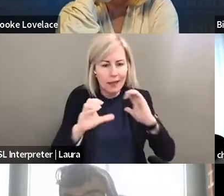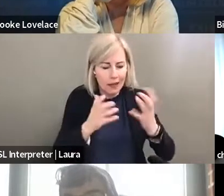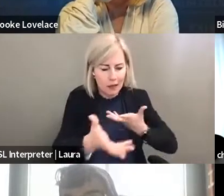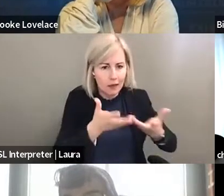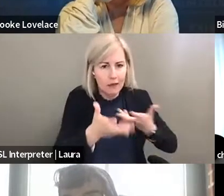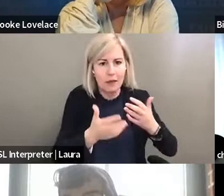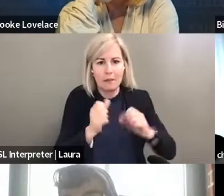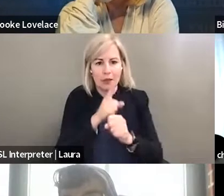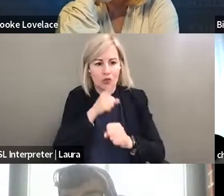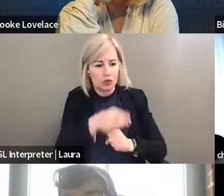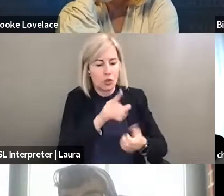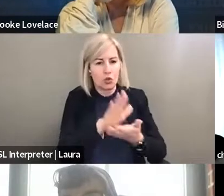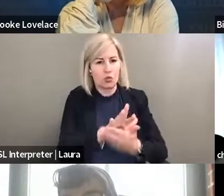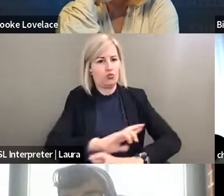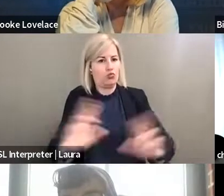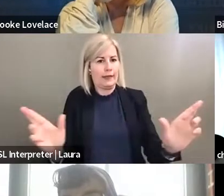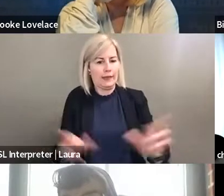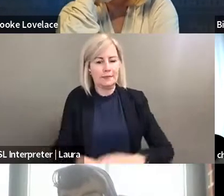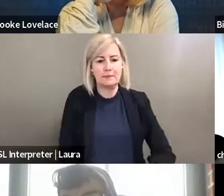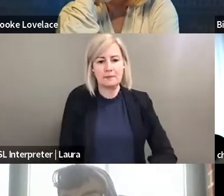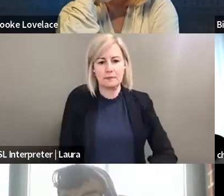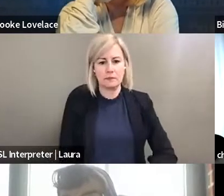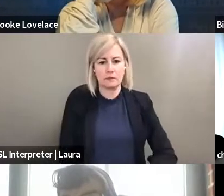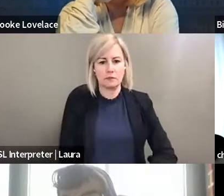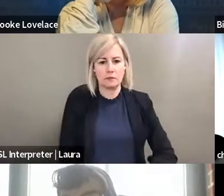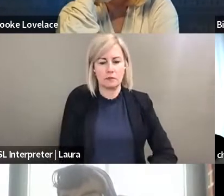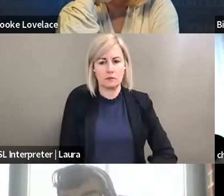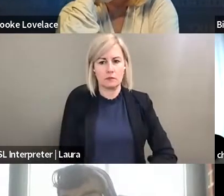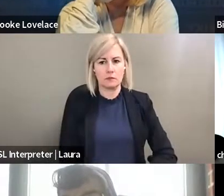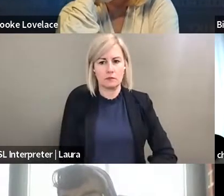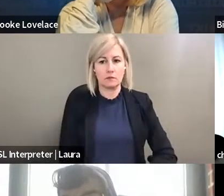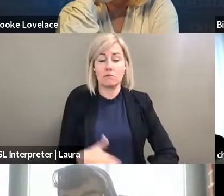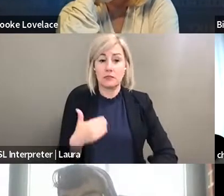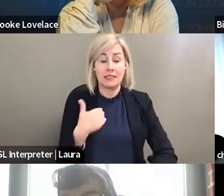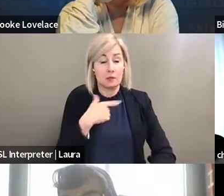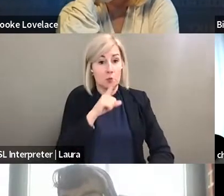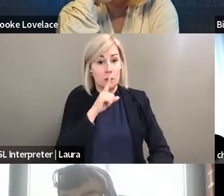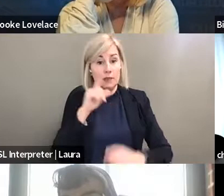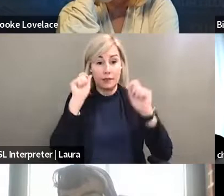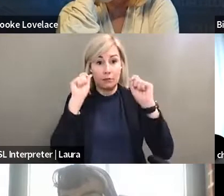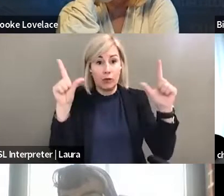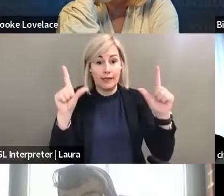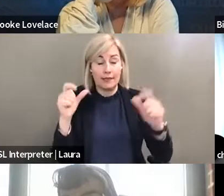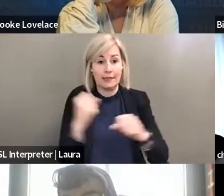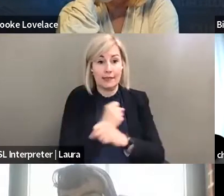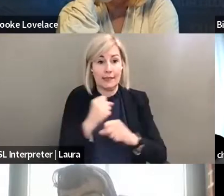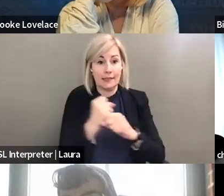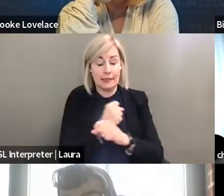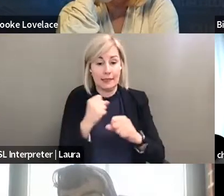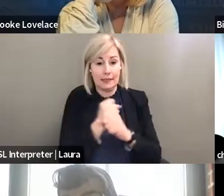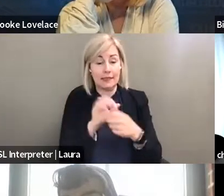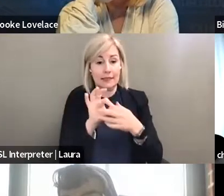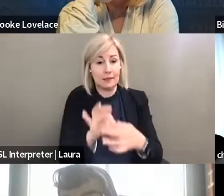make sure that they're school ready. And there were some pretty surprising statistics